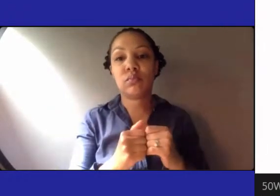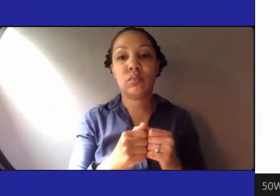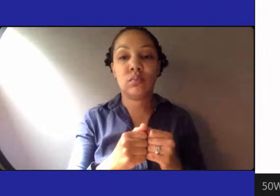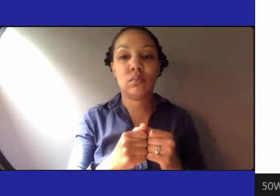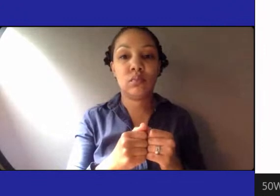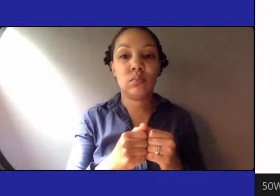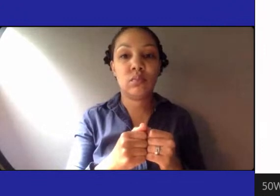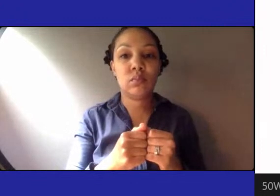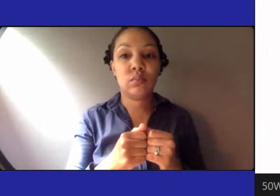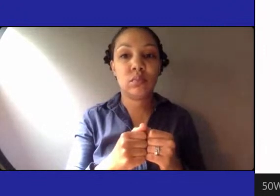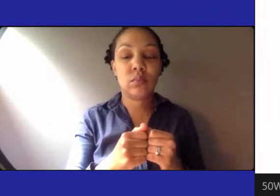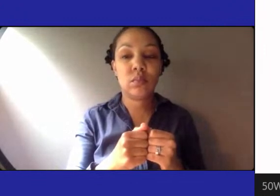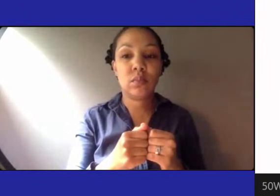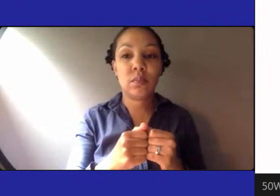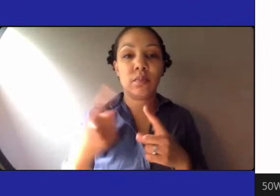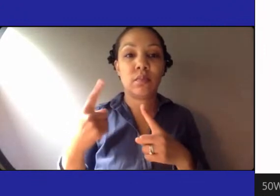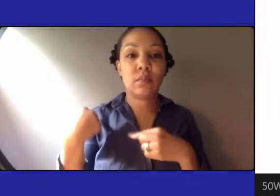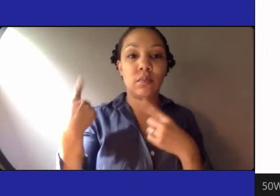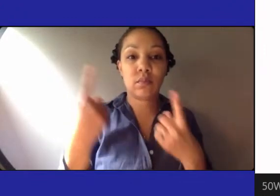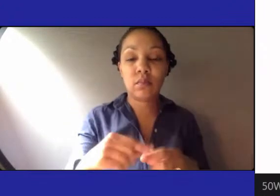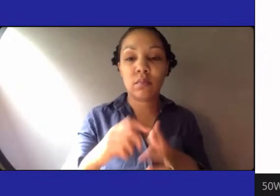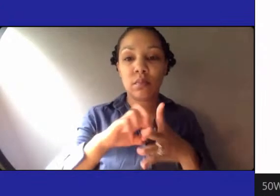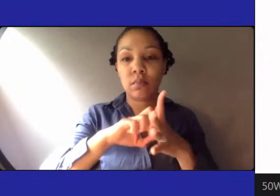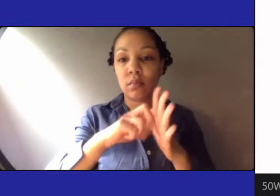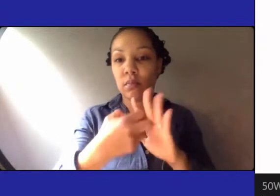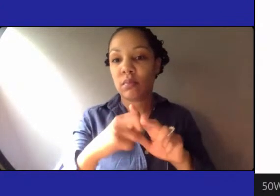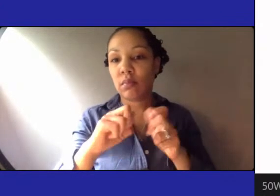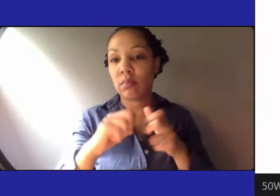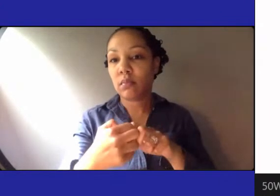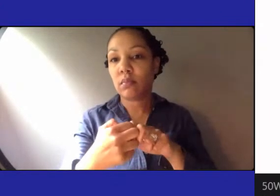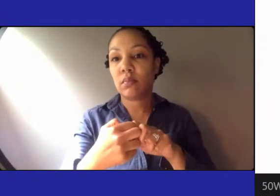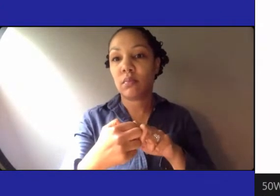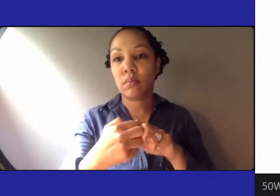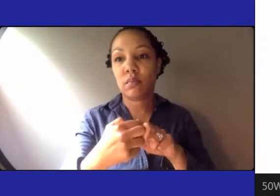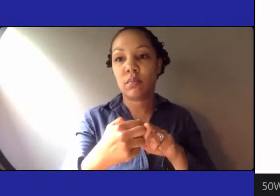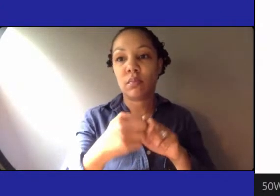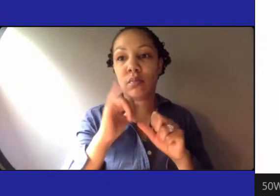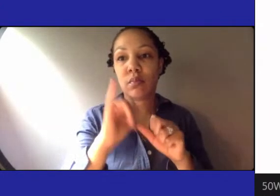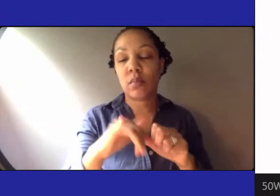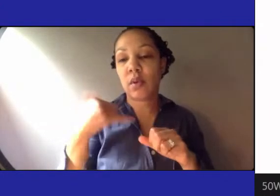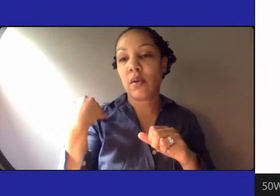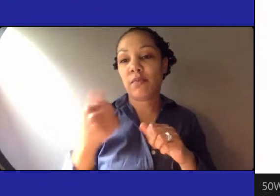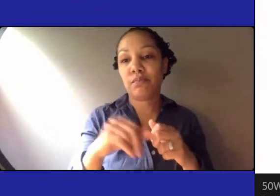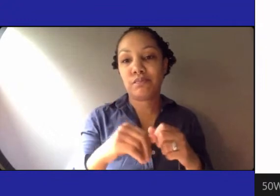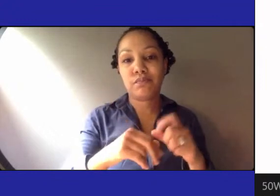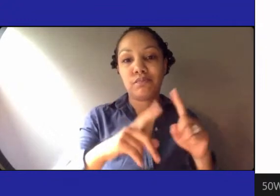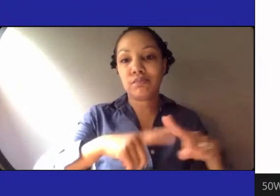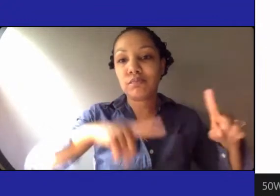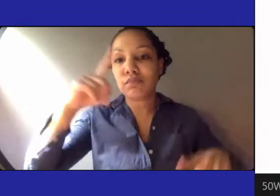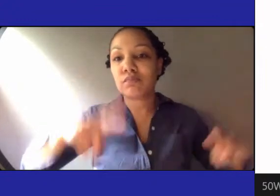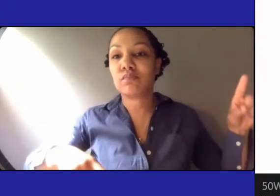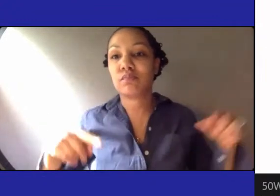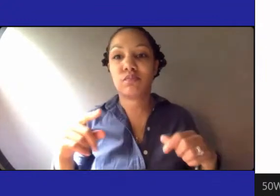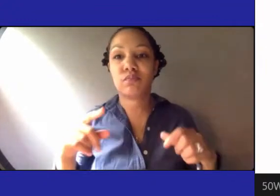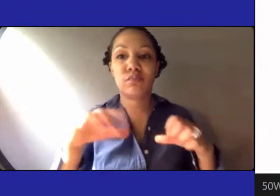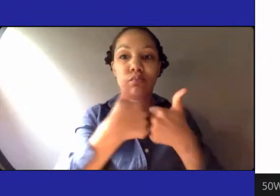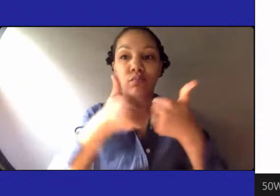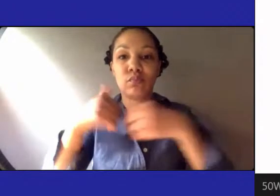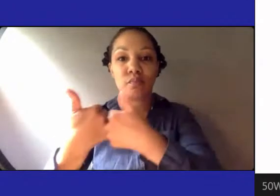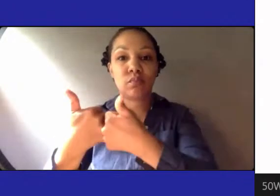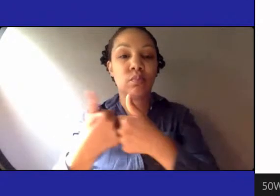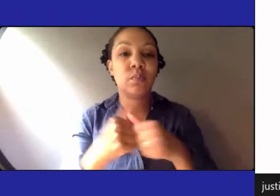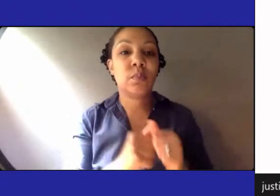been a significant factor in creating healthcare disparities seen in the United States, as evidenced among indigenous peoples